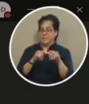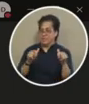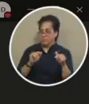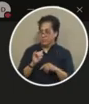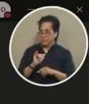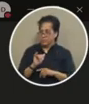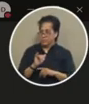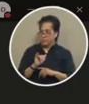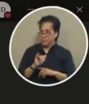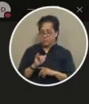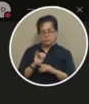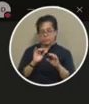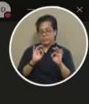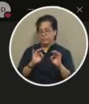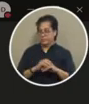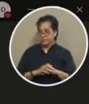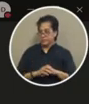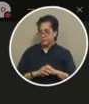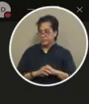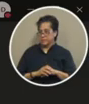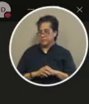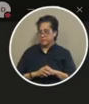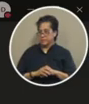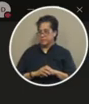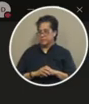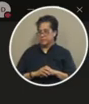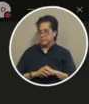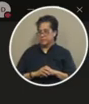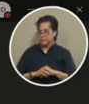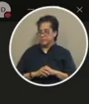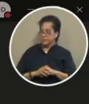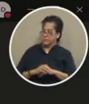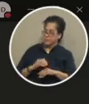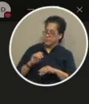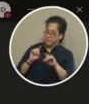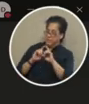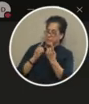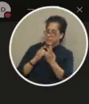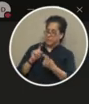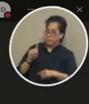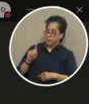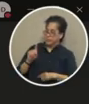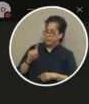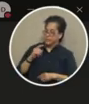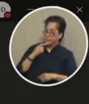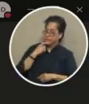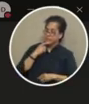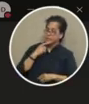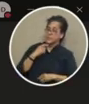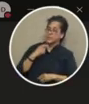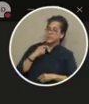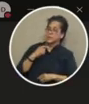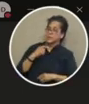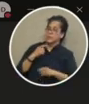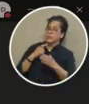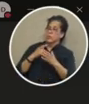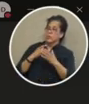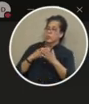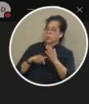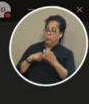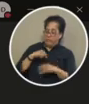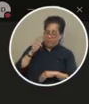would be great. Well, what I would like to add to that is that what I'm hearing